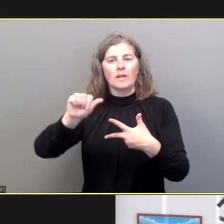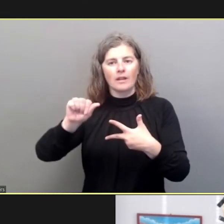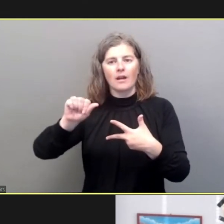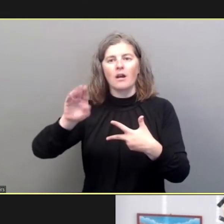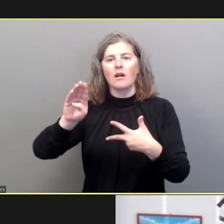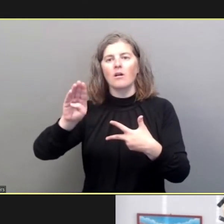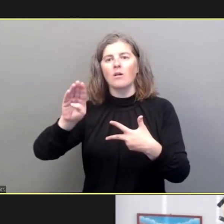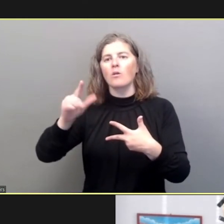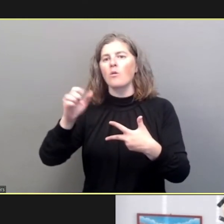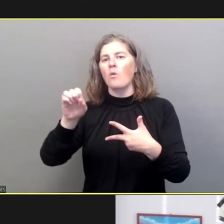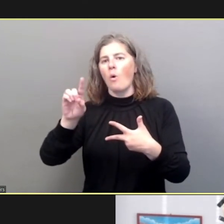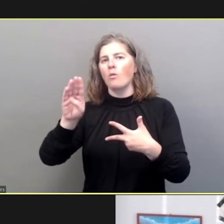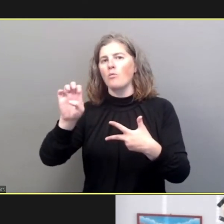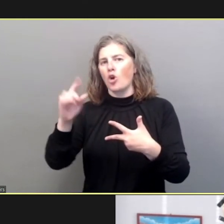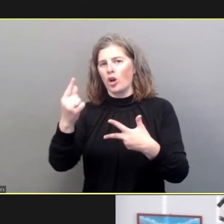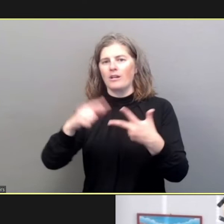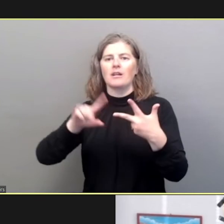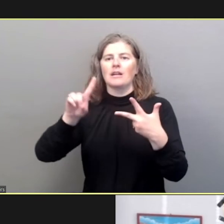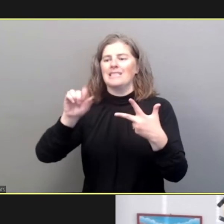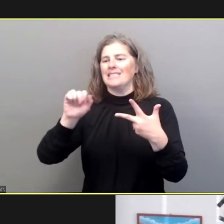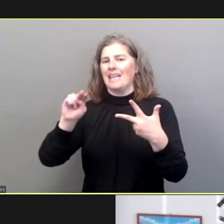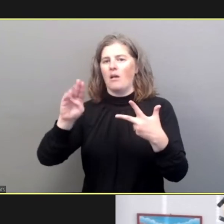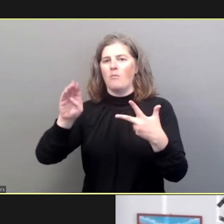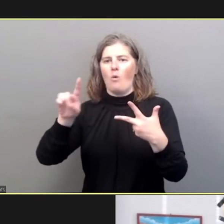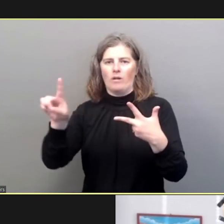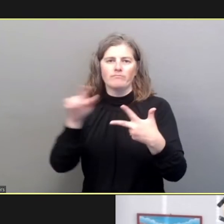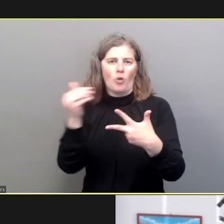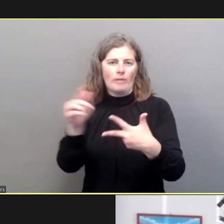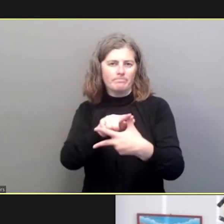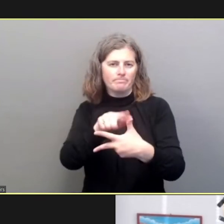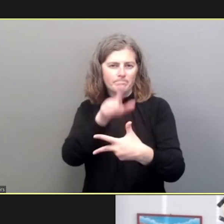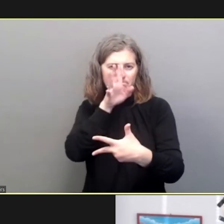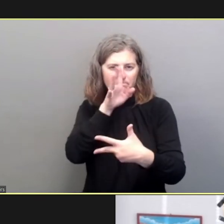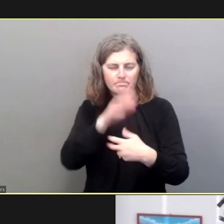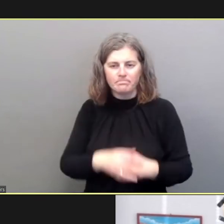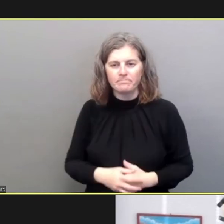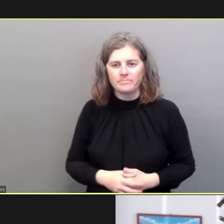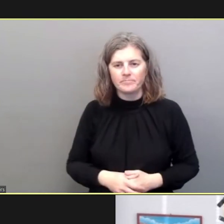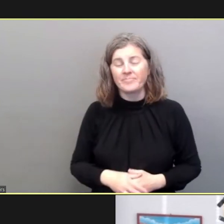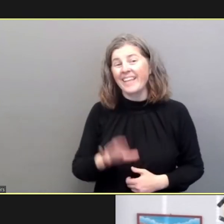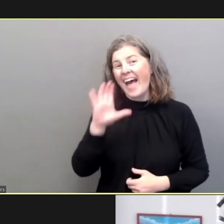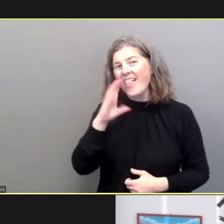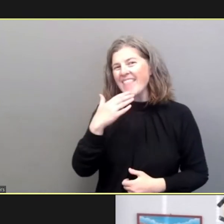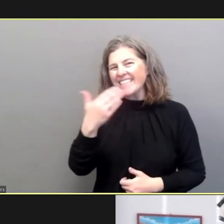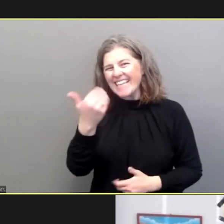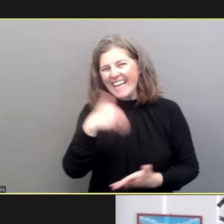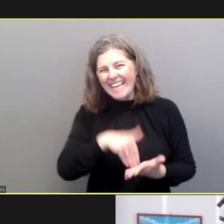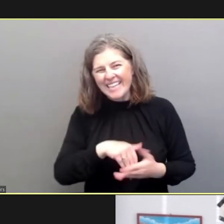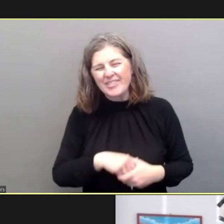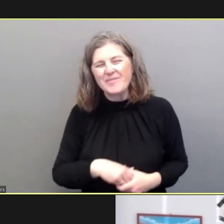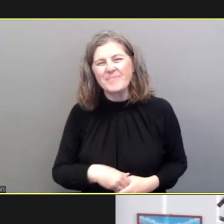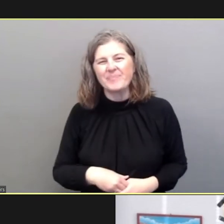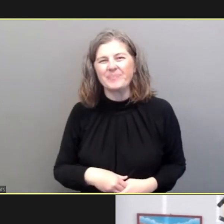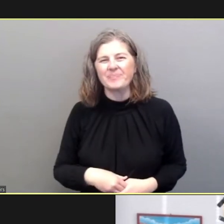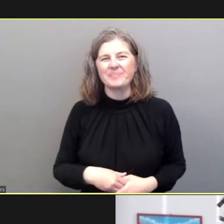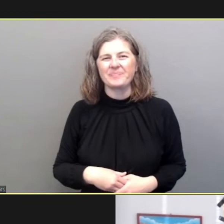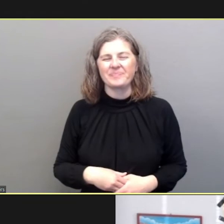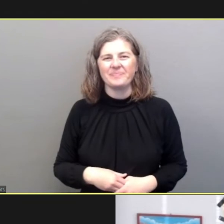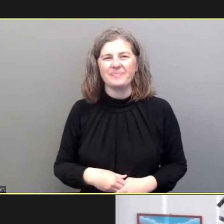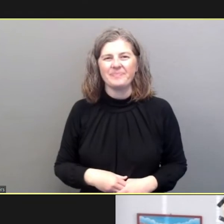Boyd here in our second round. Brittany, you are unmuted. Hi, thanks again. I wanted to ask